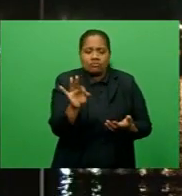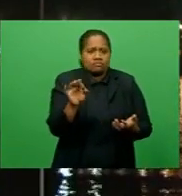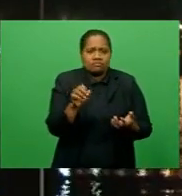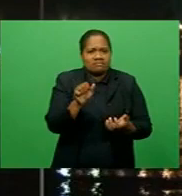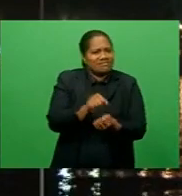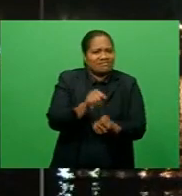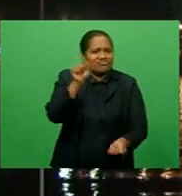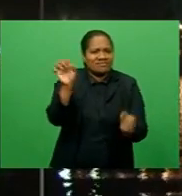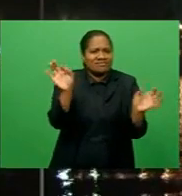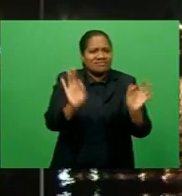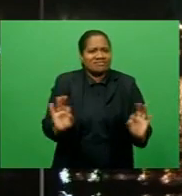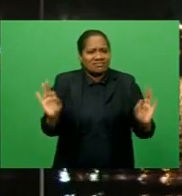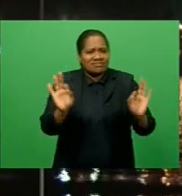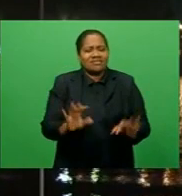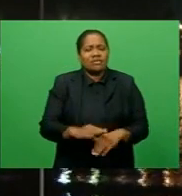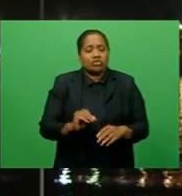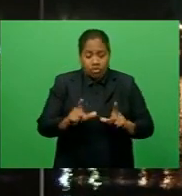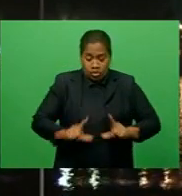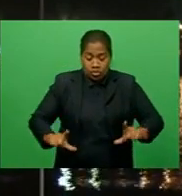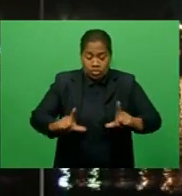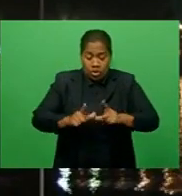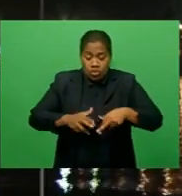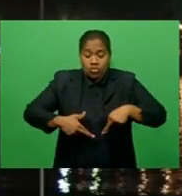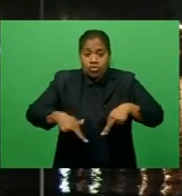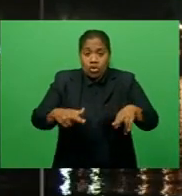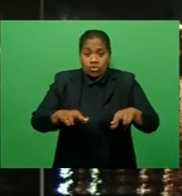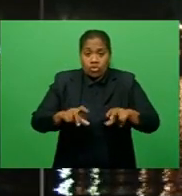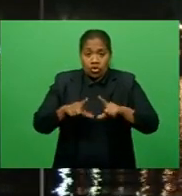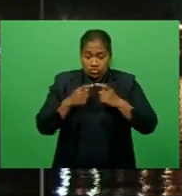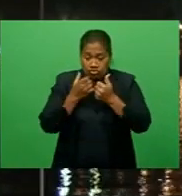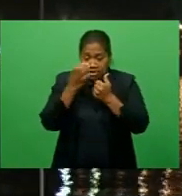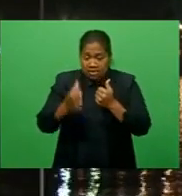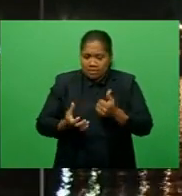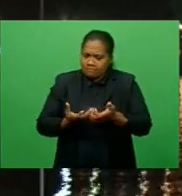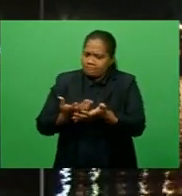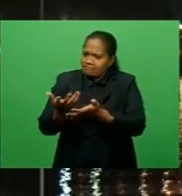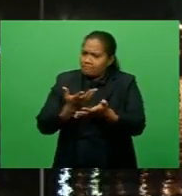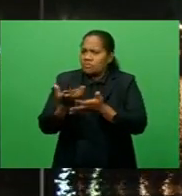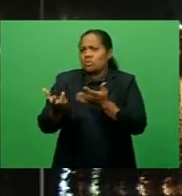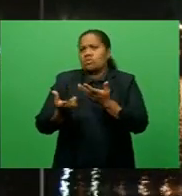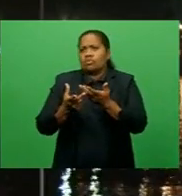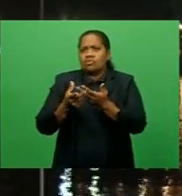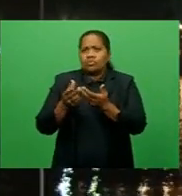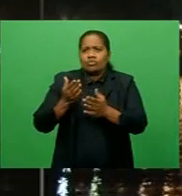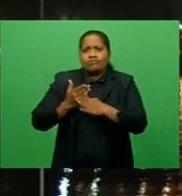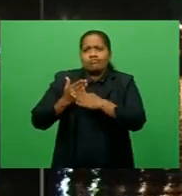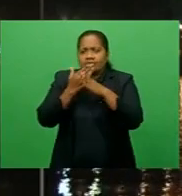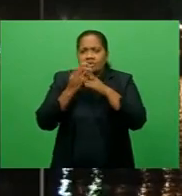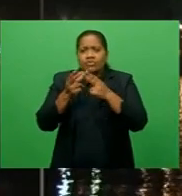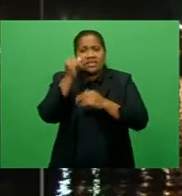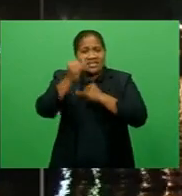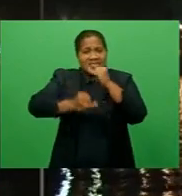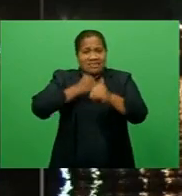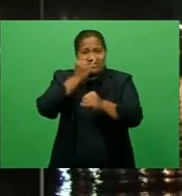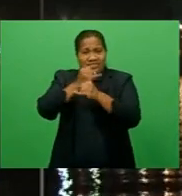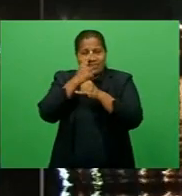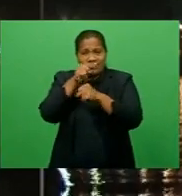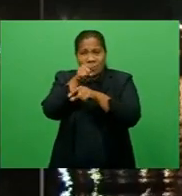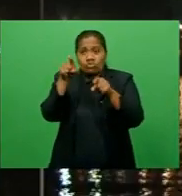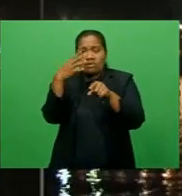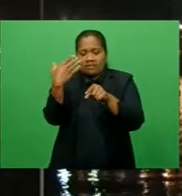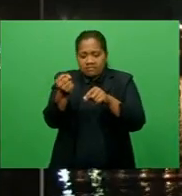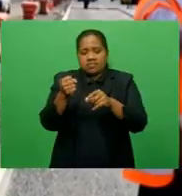result, local road contractors are working in collaboration with international contractors who have these machines. Kritika Kumar has the